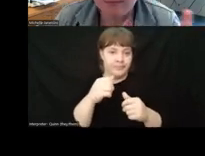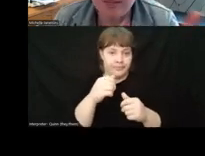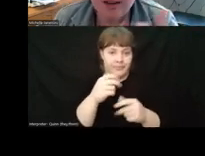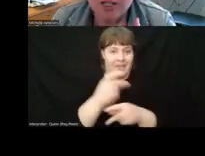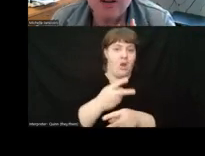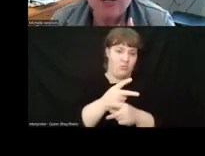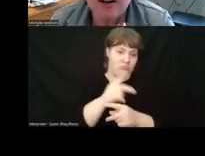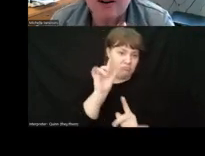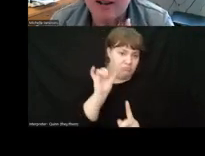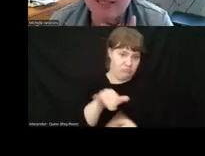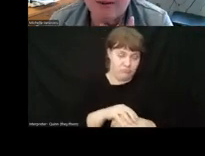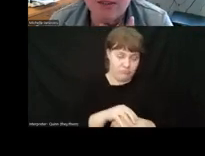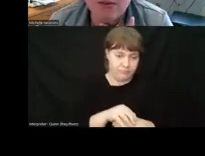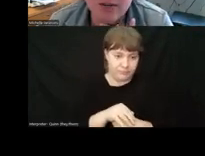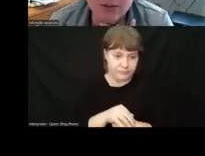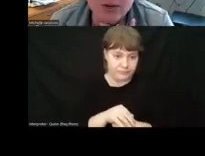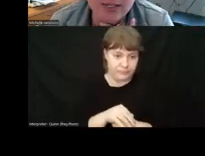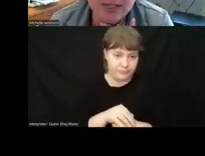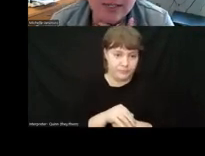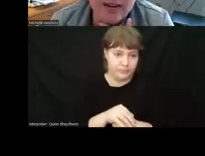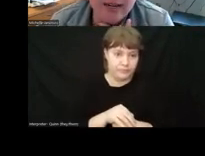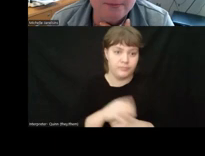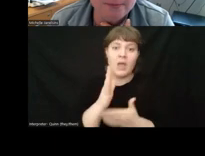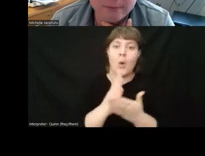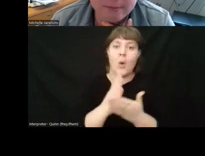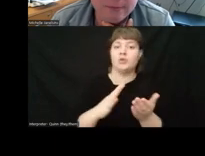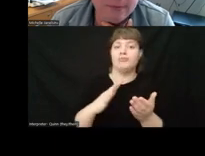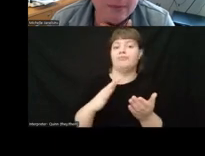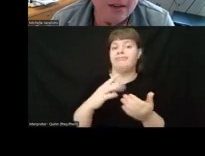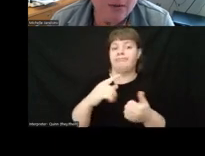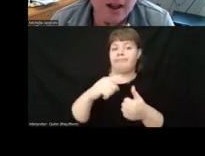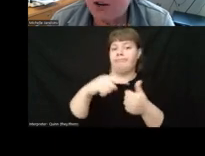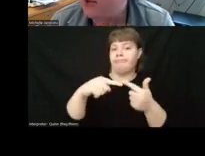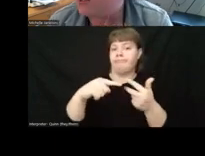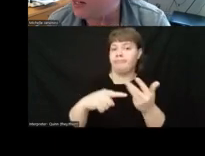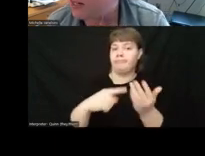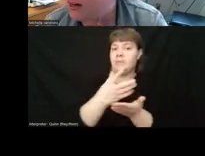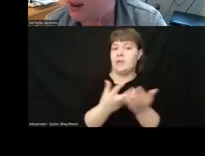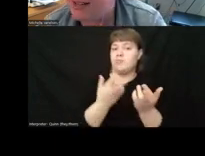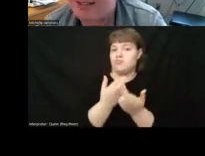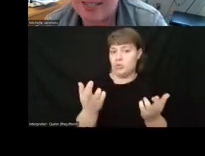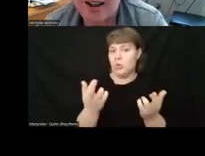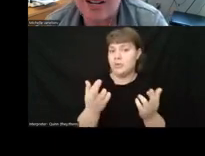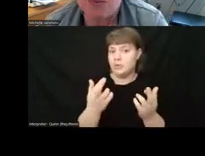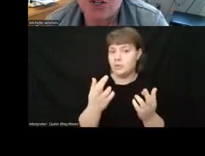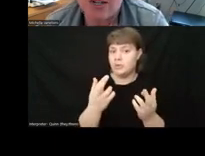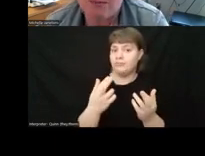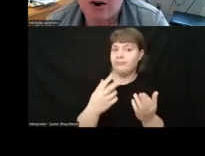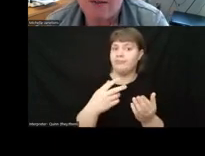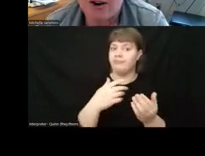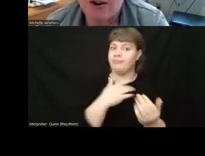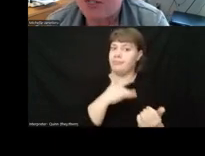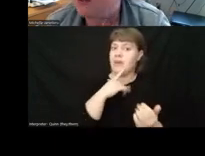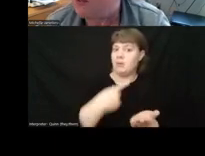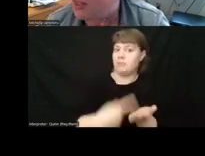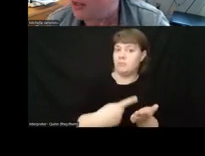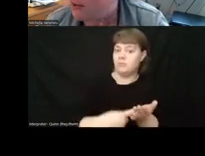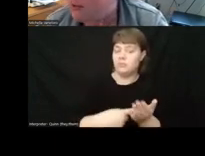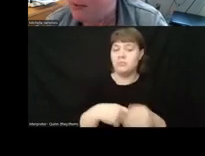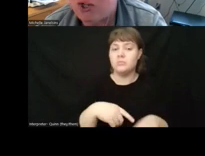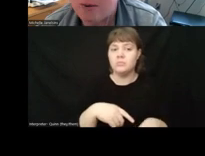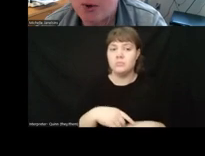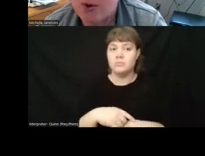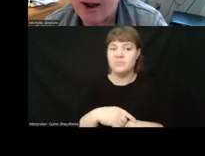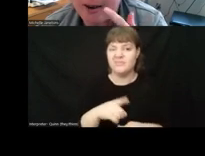So I just want to talk about some of the resources that I usually discuss, which is part of